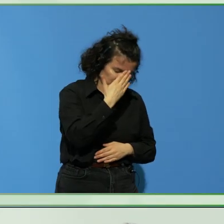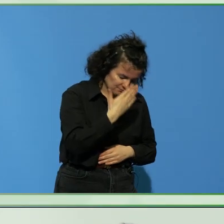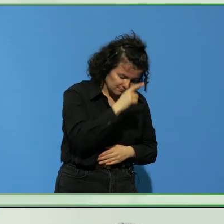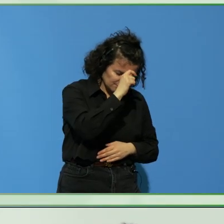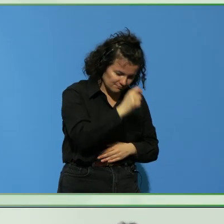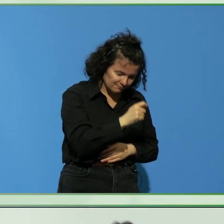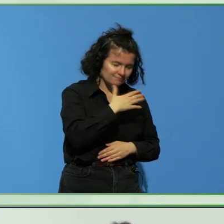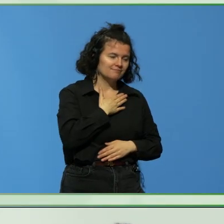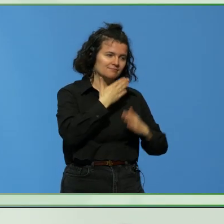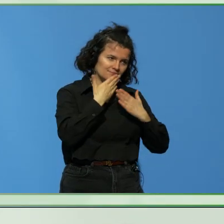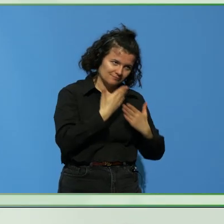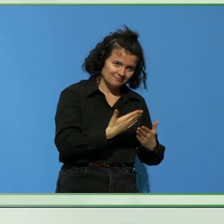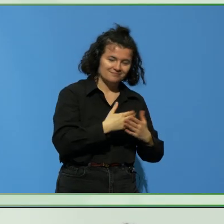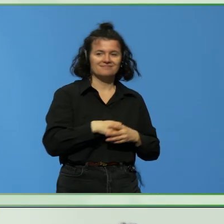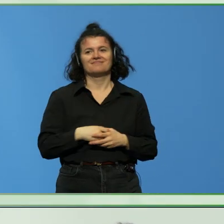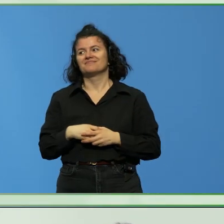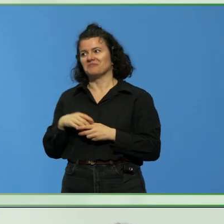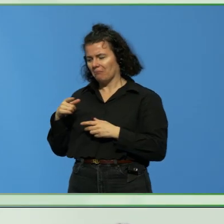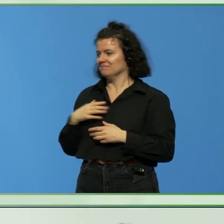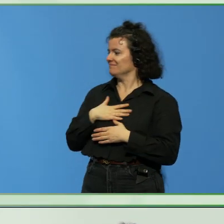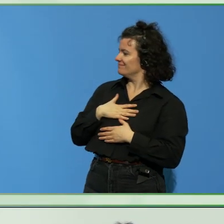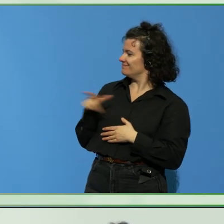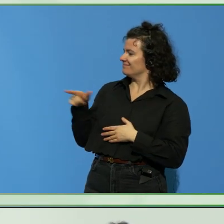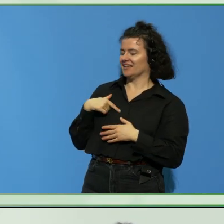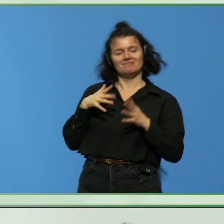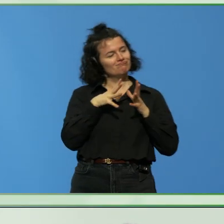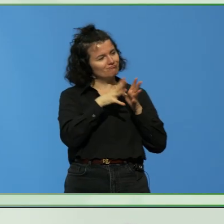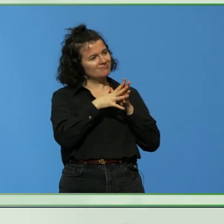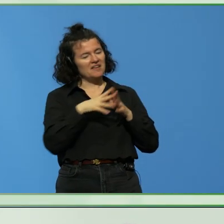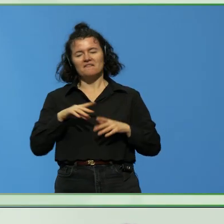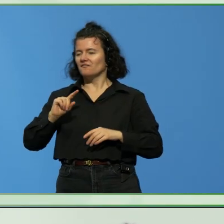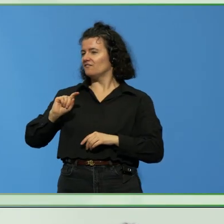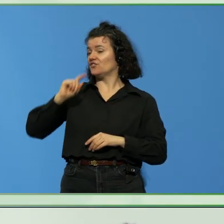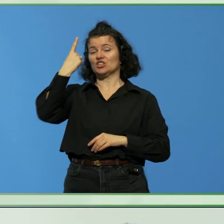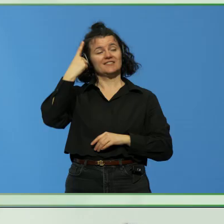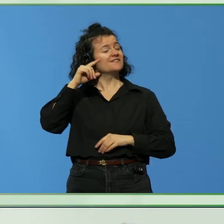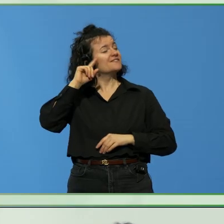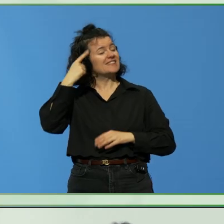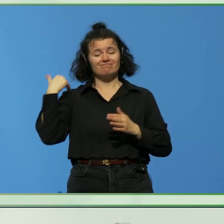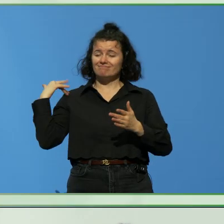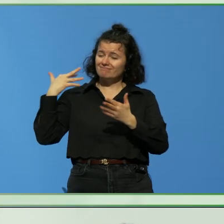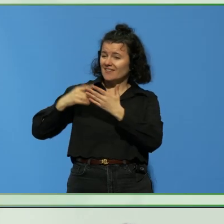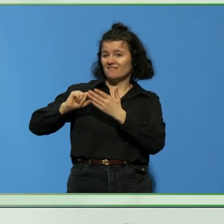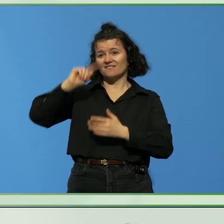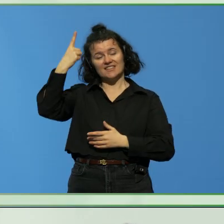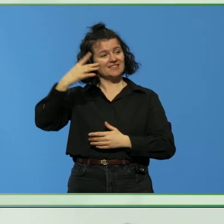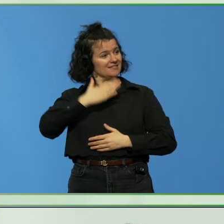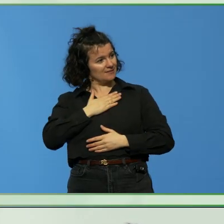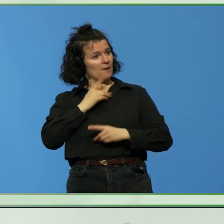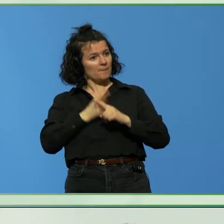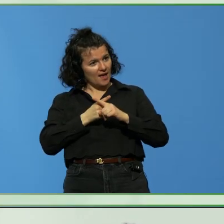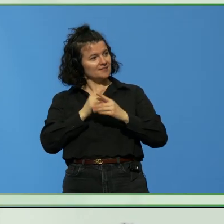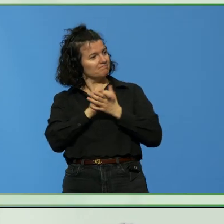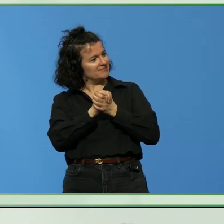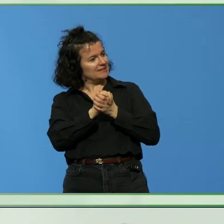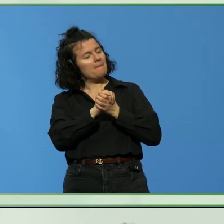me. He explained that for the first time, his friends with disabilities could